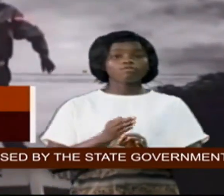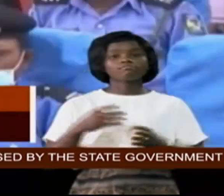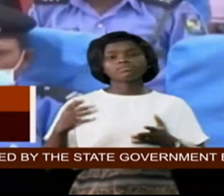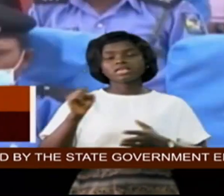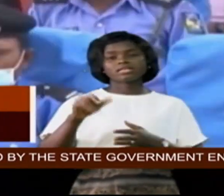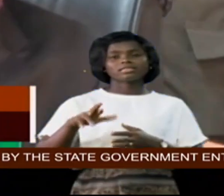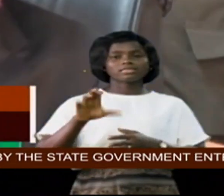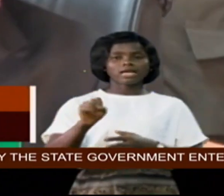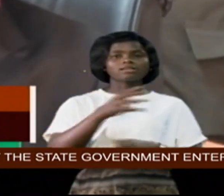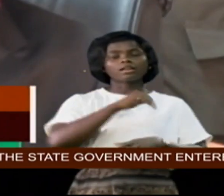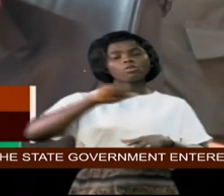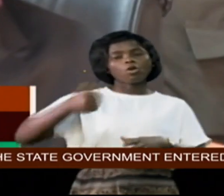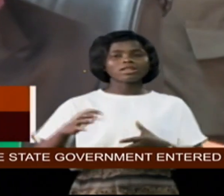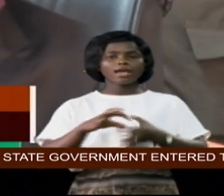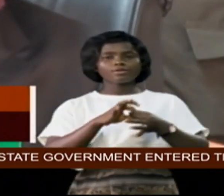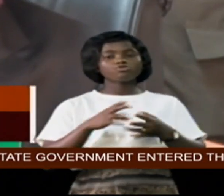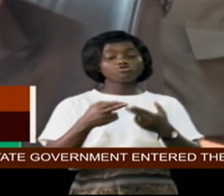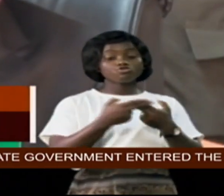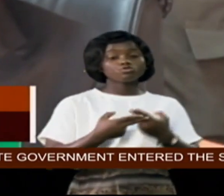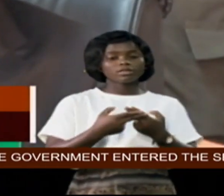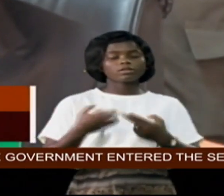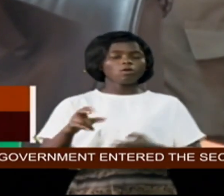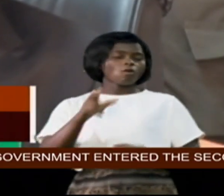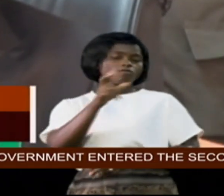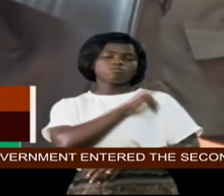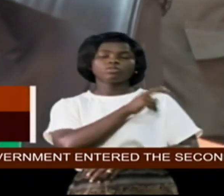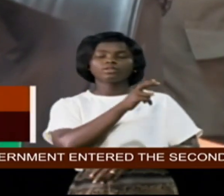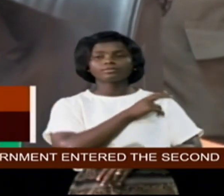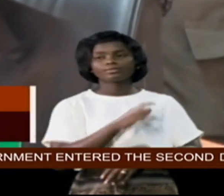of the police force. I emphasize